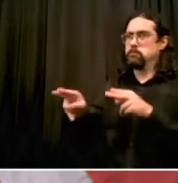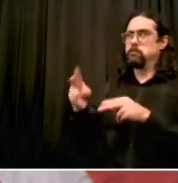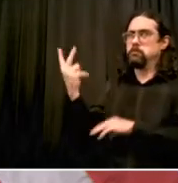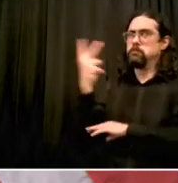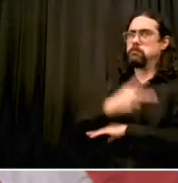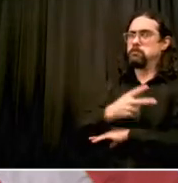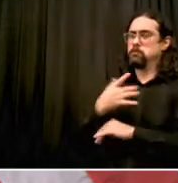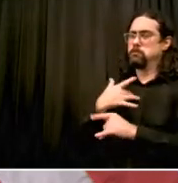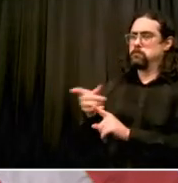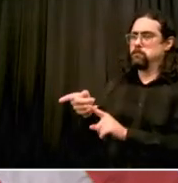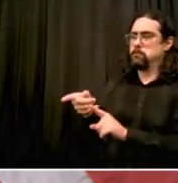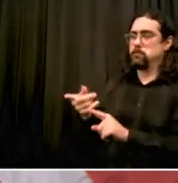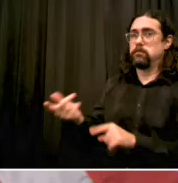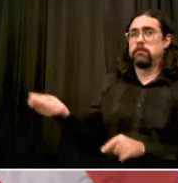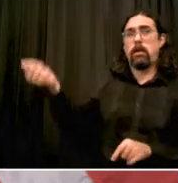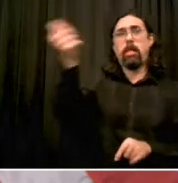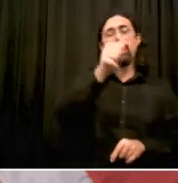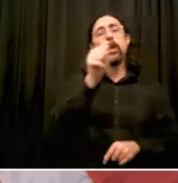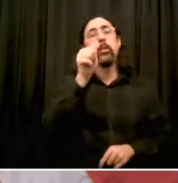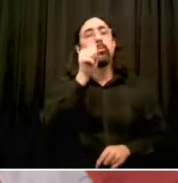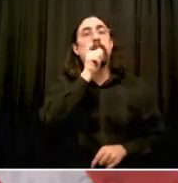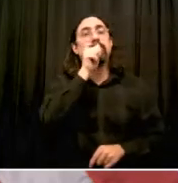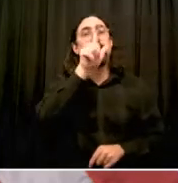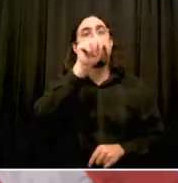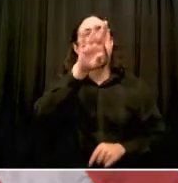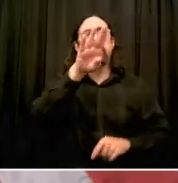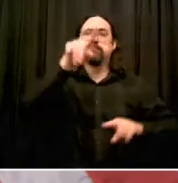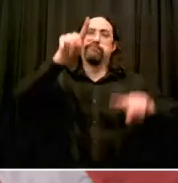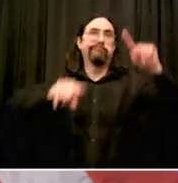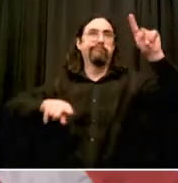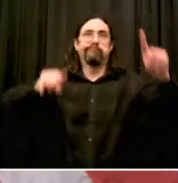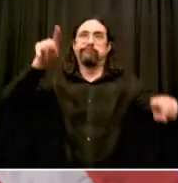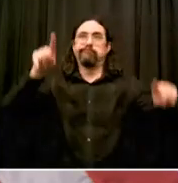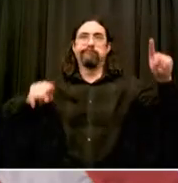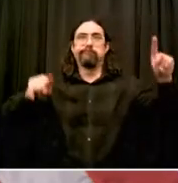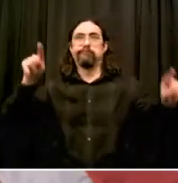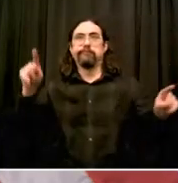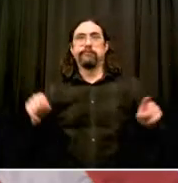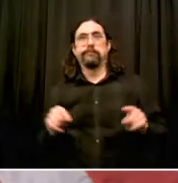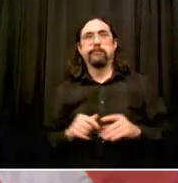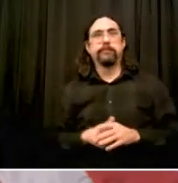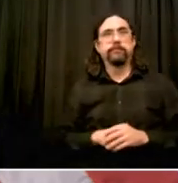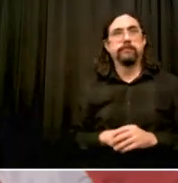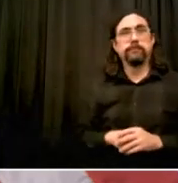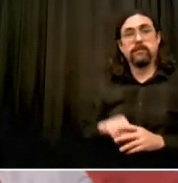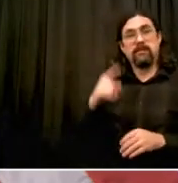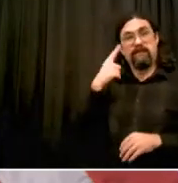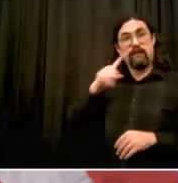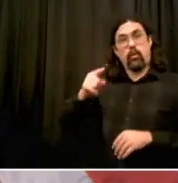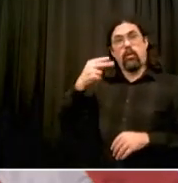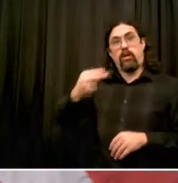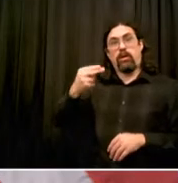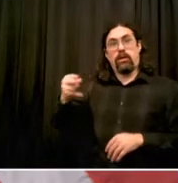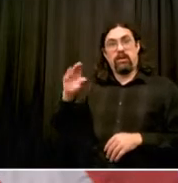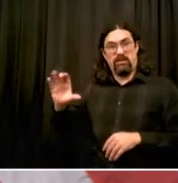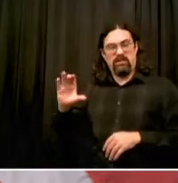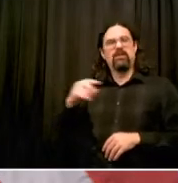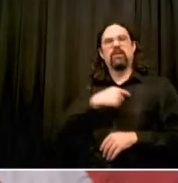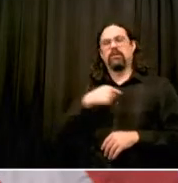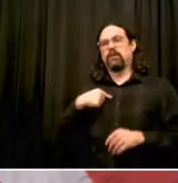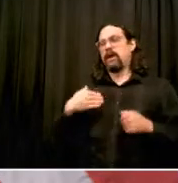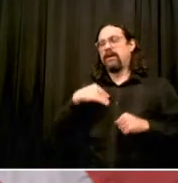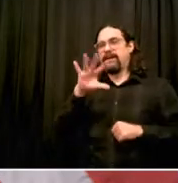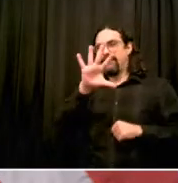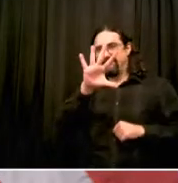are a couple labs in particular that are moving towards pooling now, some of the larger ones. When they do that, it will have a